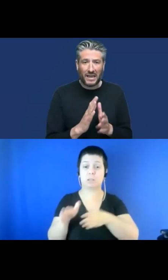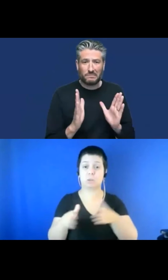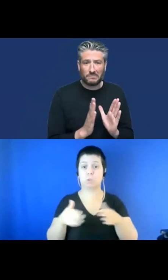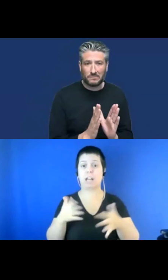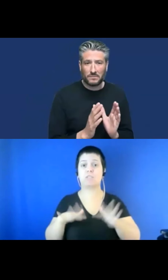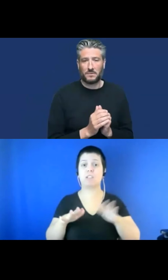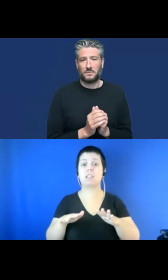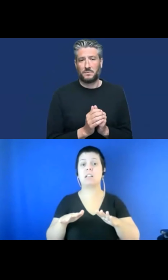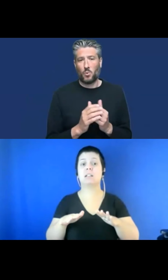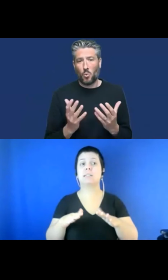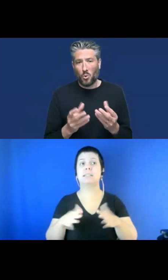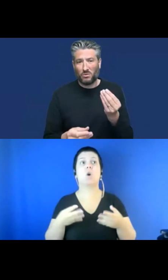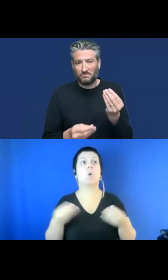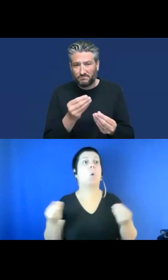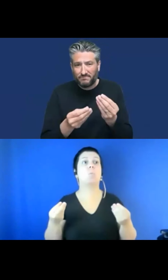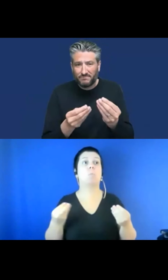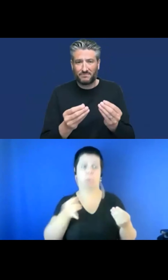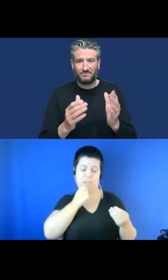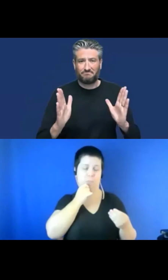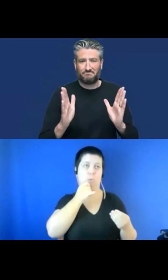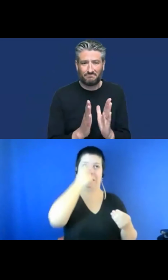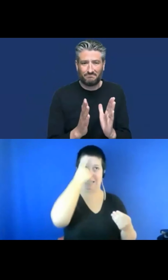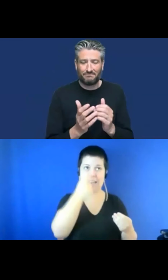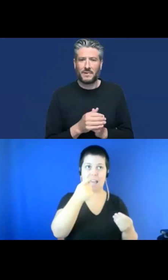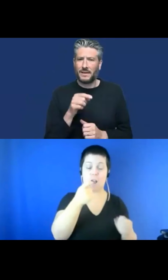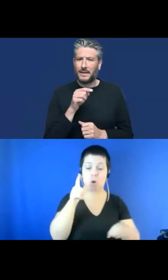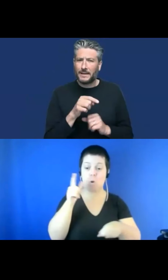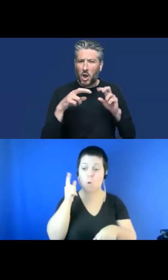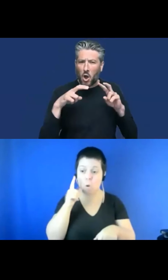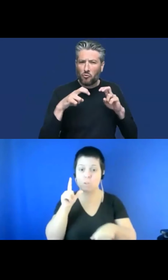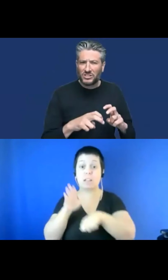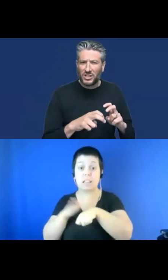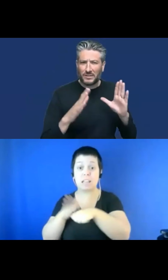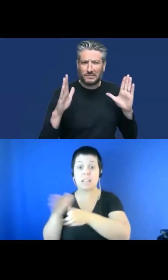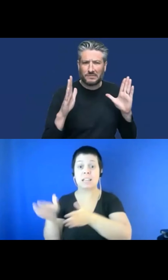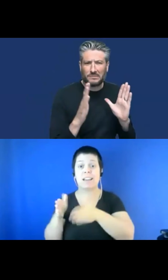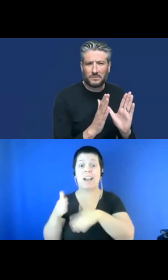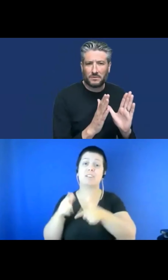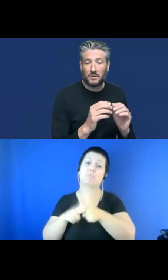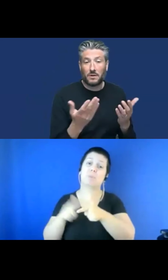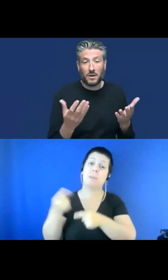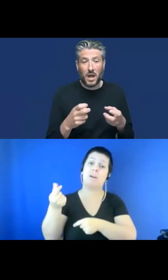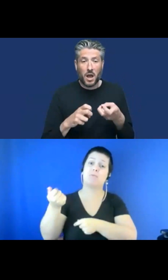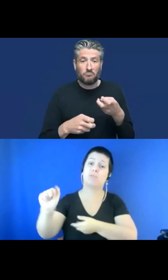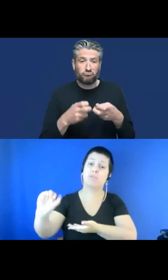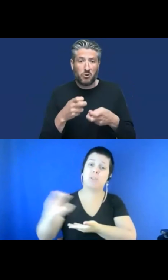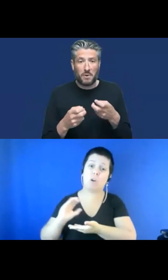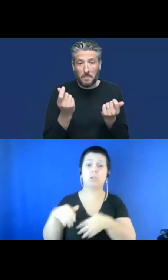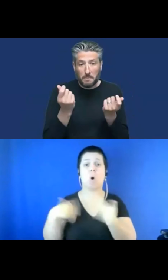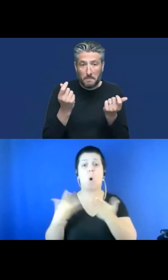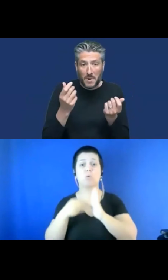doing certain kinds of research, given the population, problems with funding, and the kind of design that is